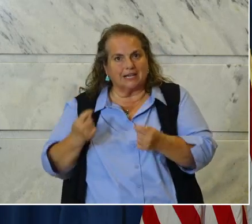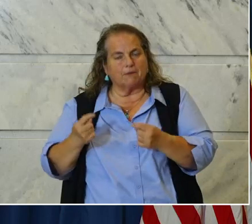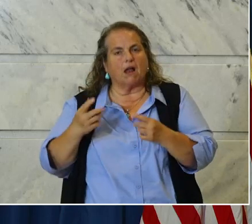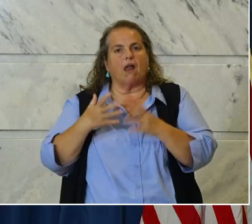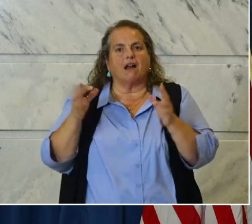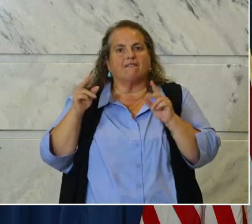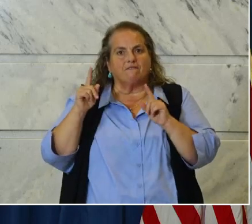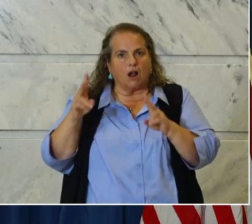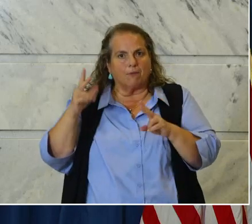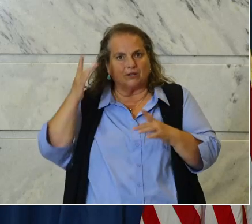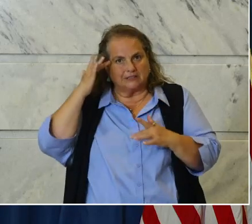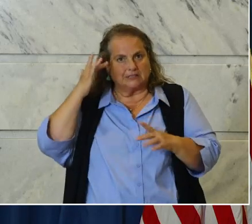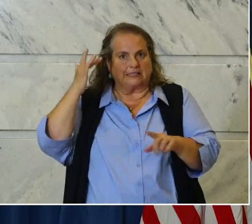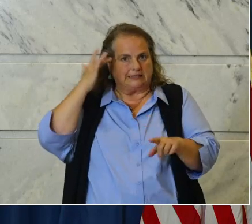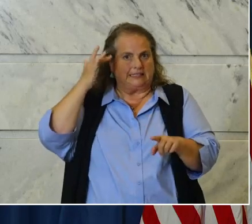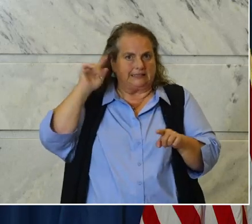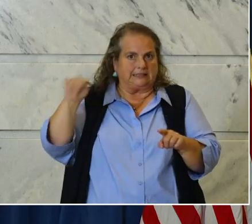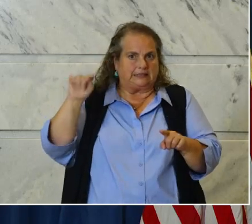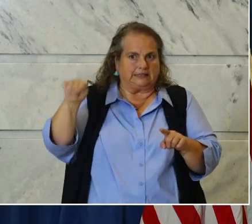volleyball.